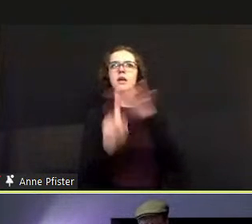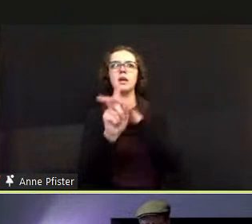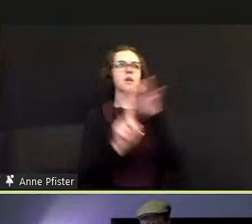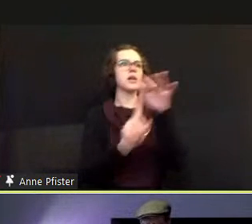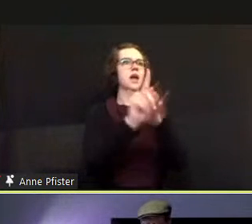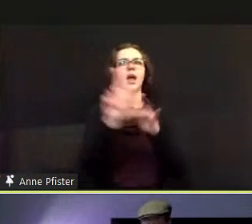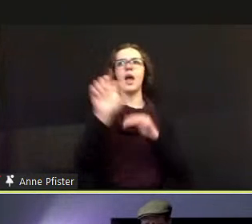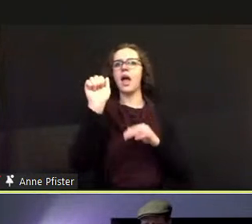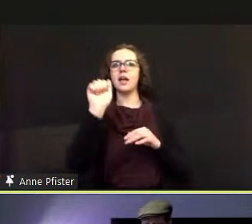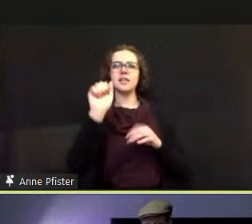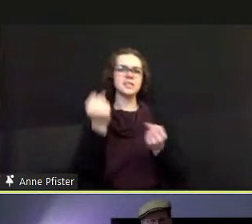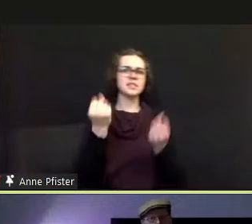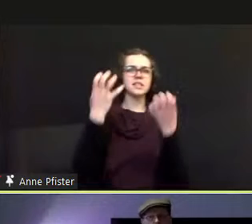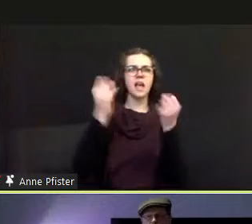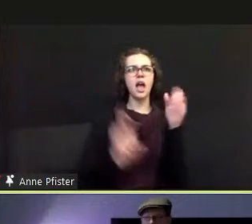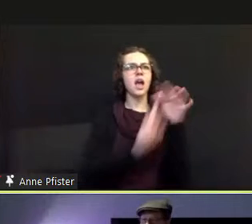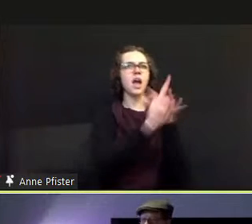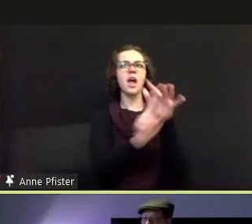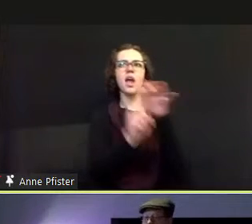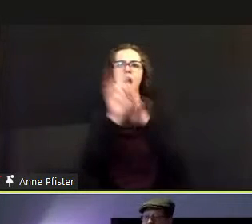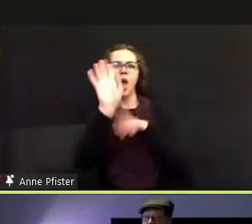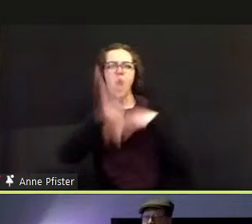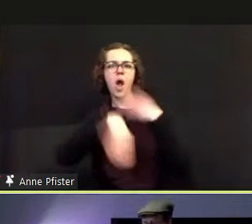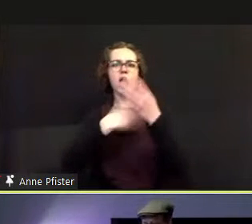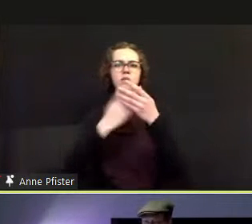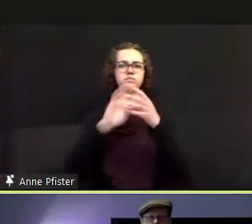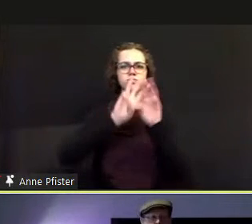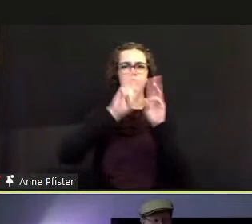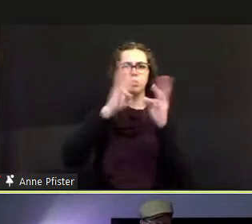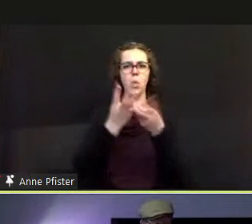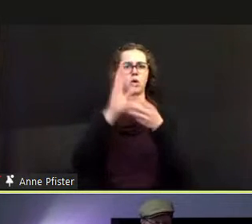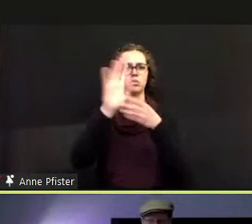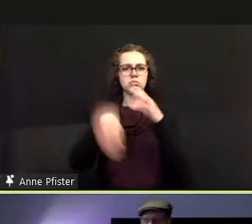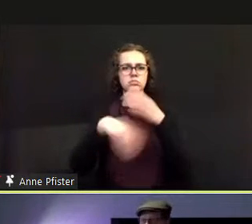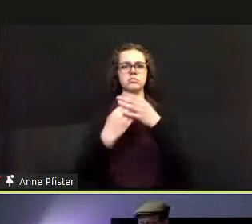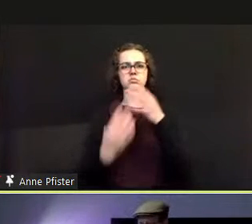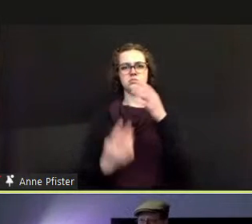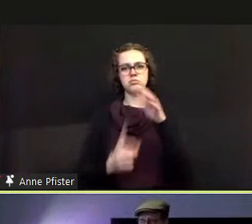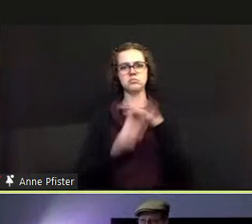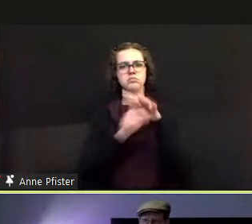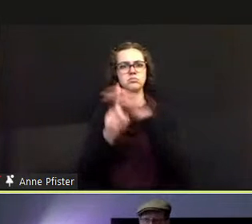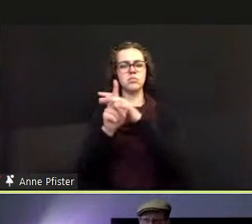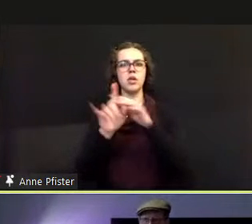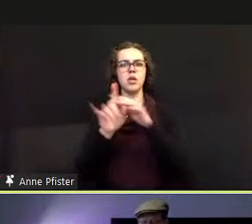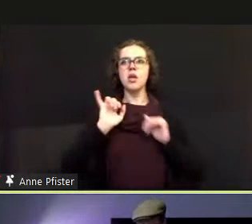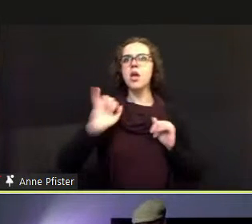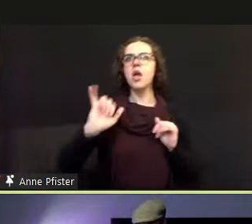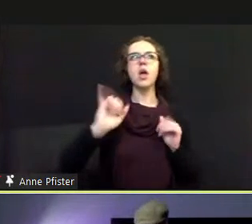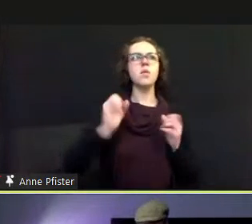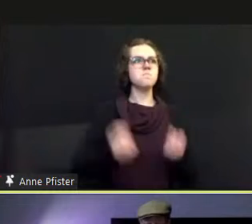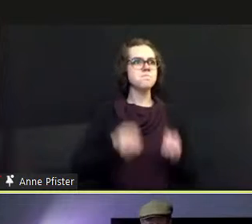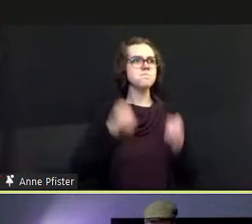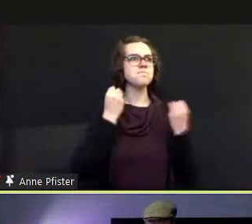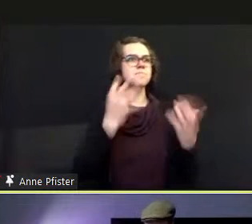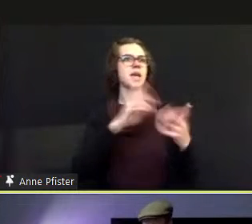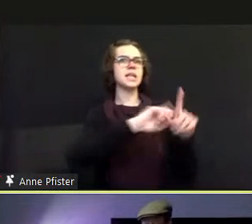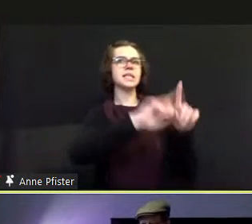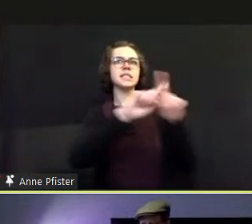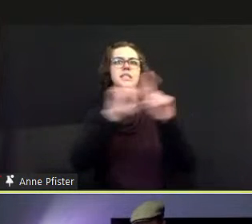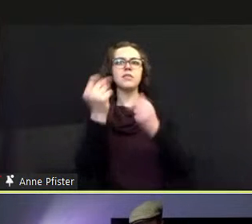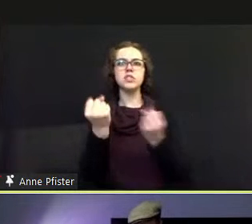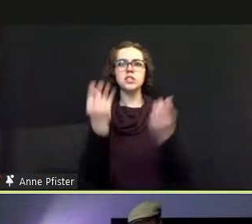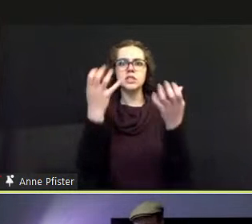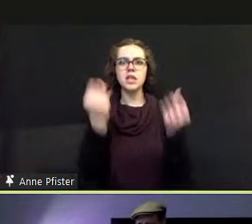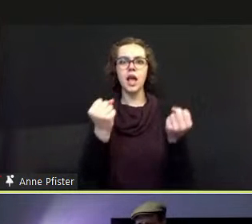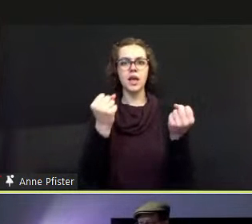world. And so that helped also get this idea that, oh, there's always many different languages, and hence the volume